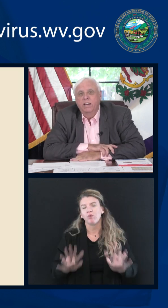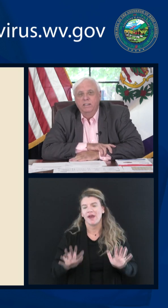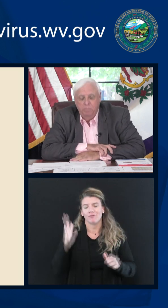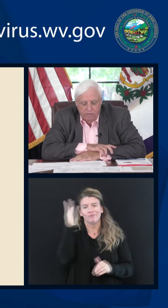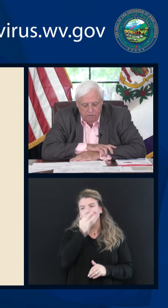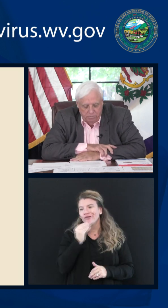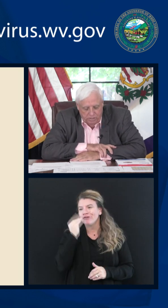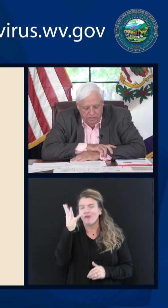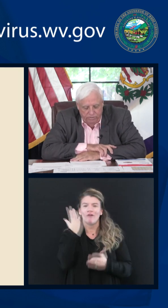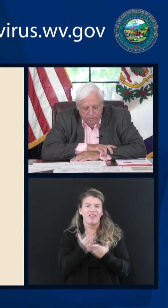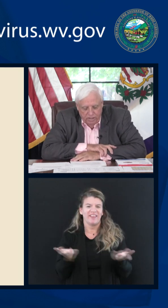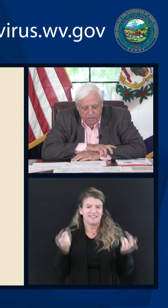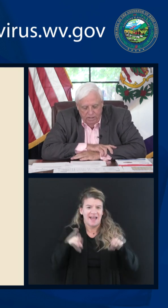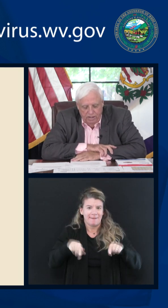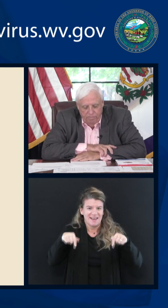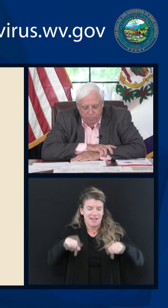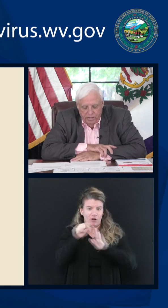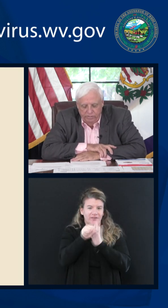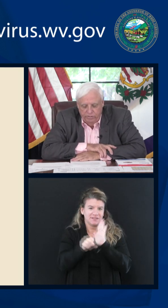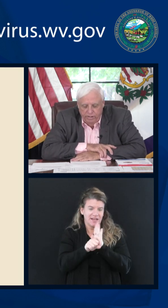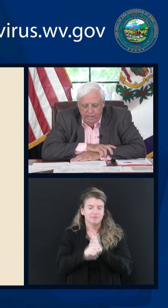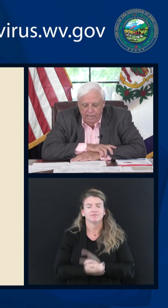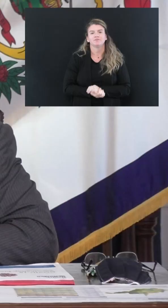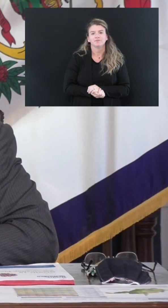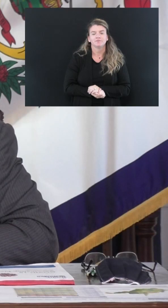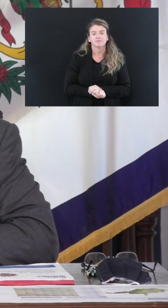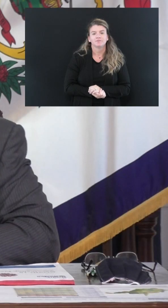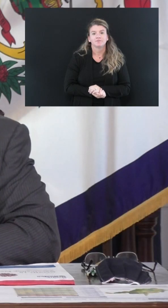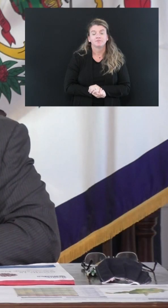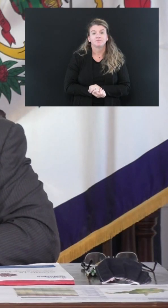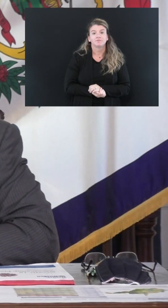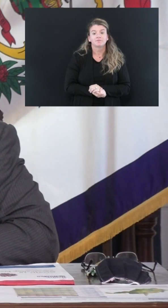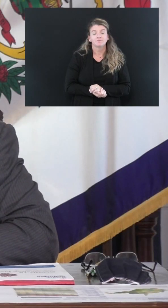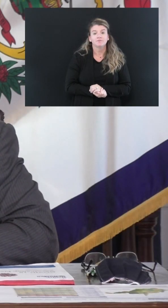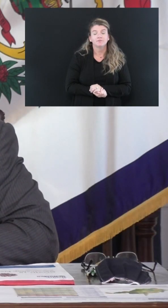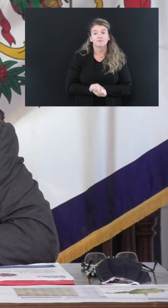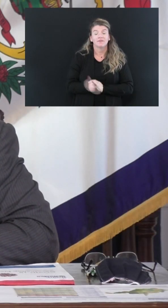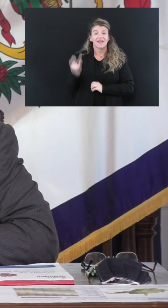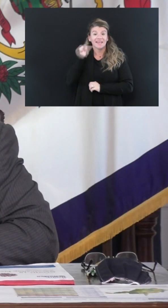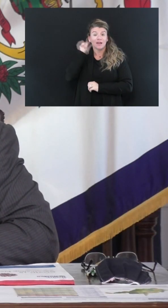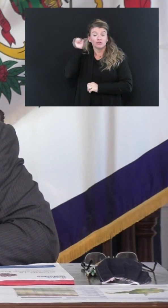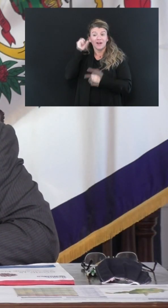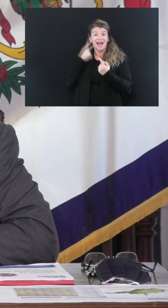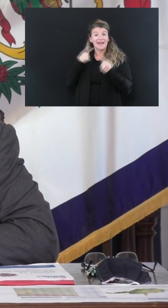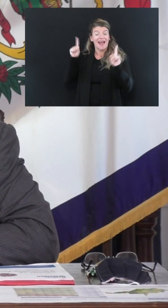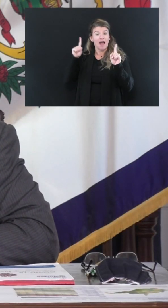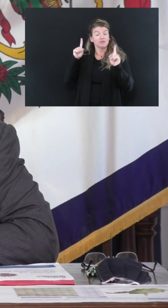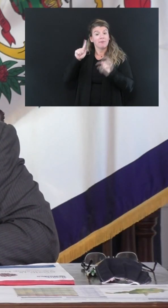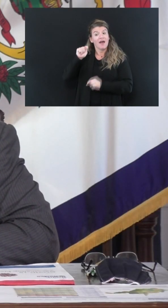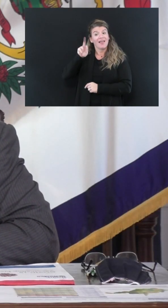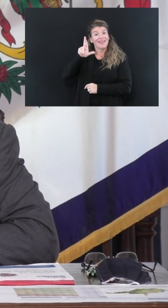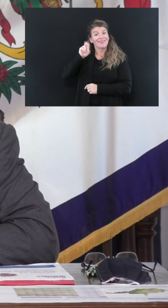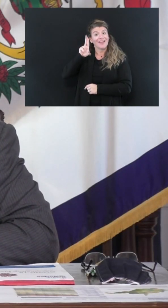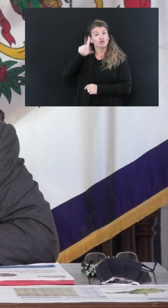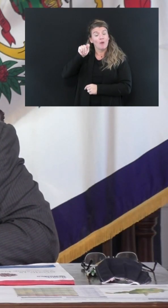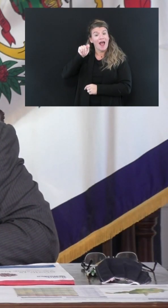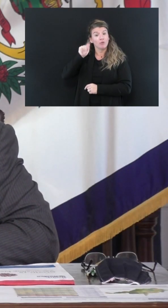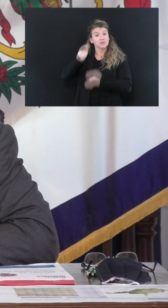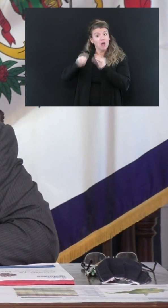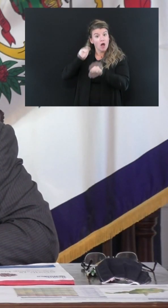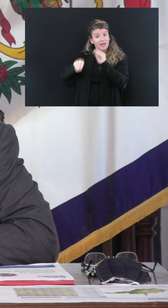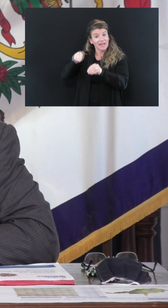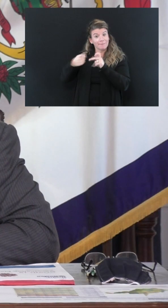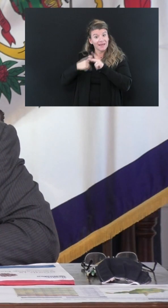this state beyond belief. Yesterday, I announced that the fall trout stocking begins this